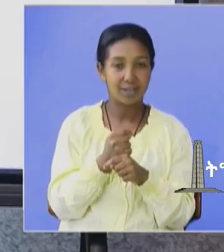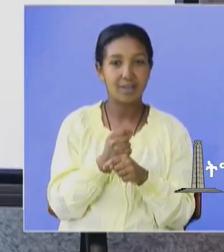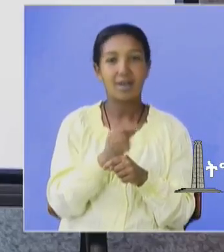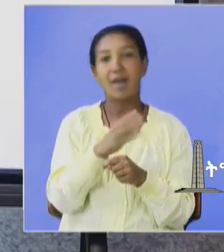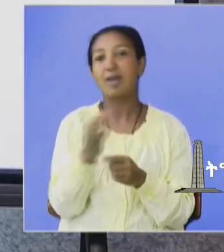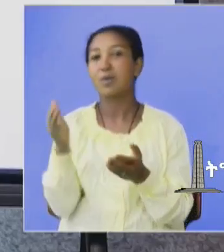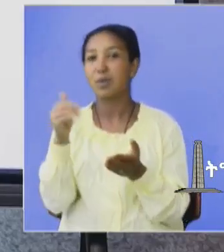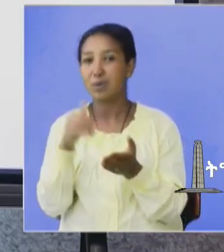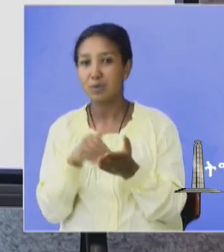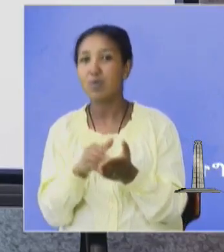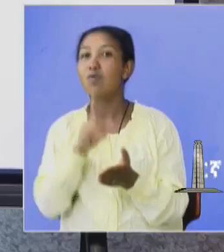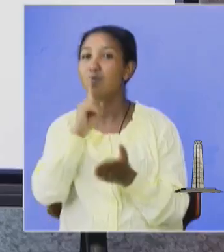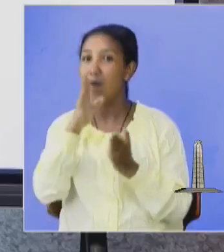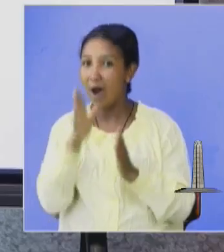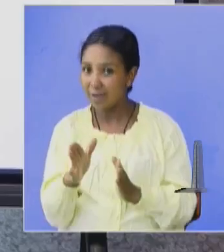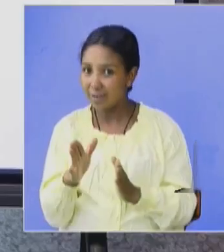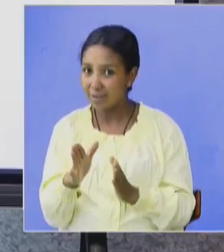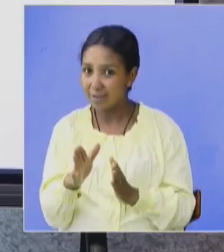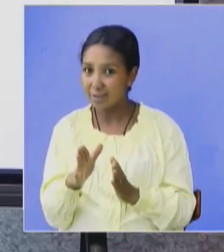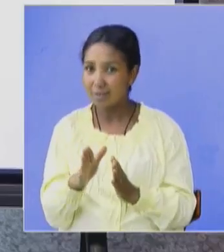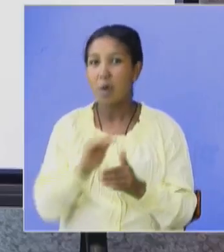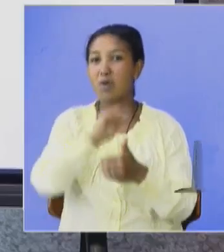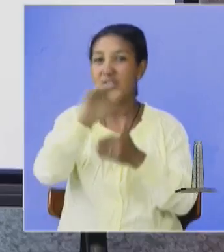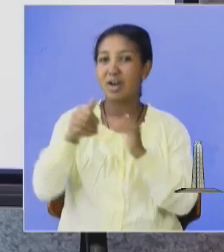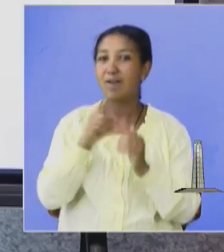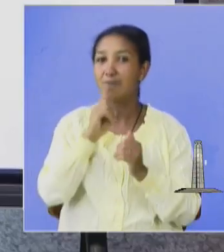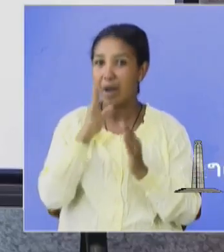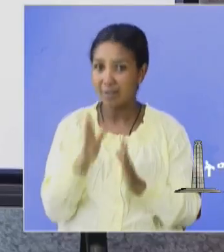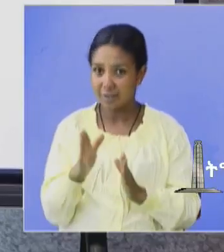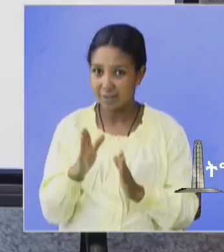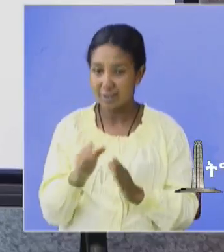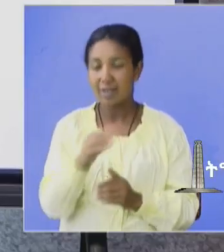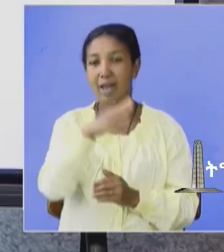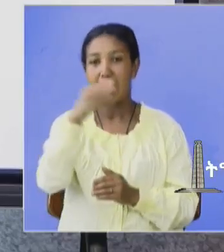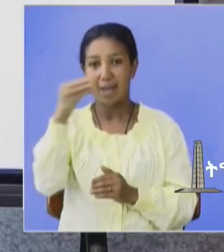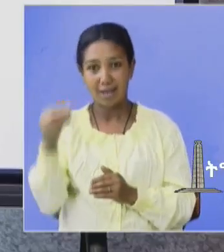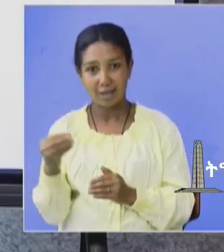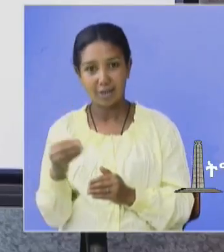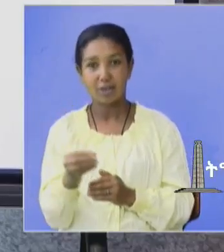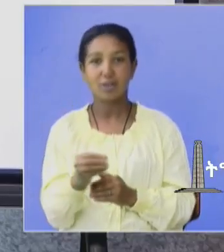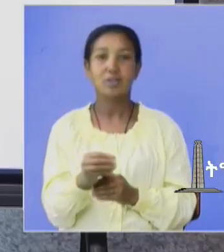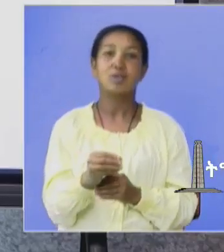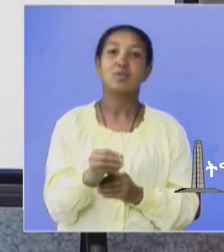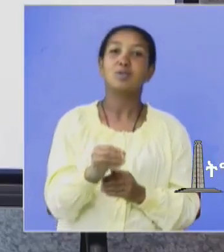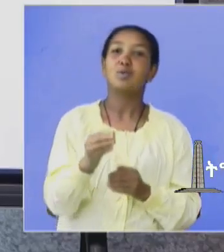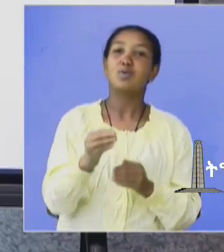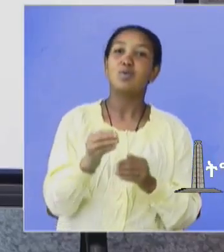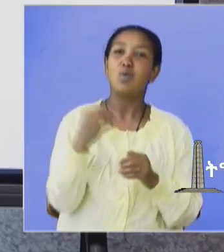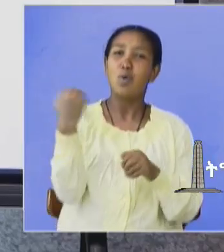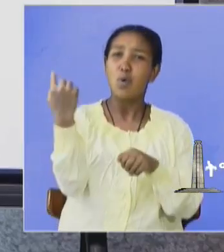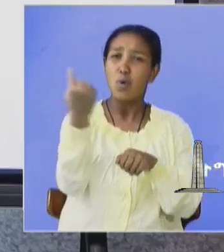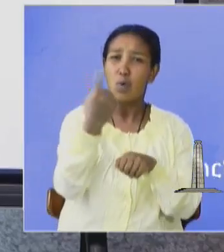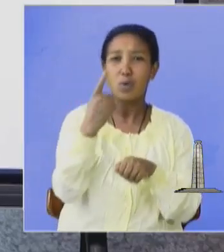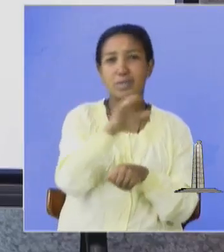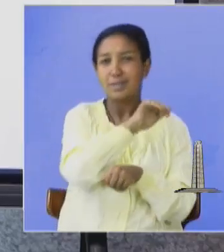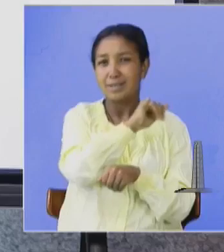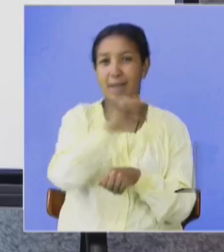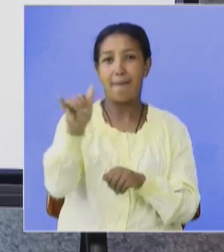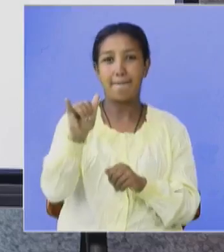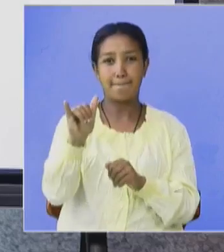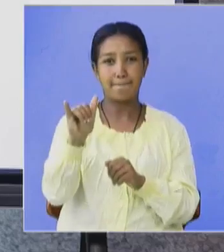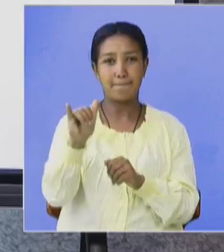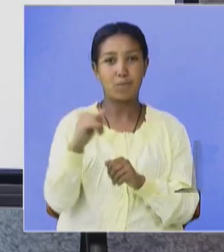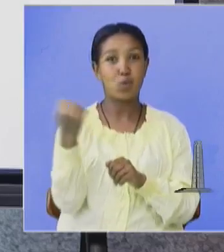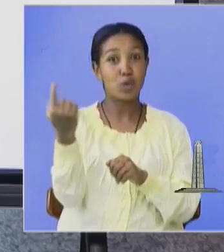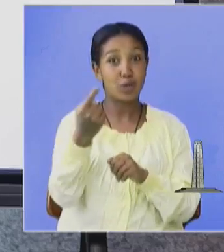and also facts, and it's called general facts, and the truths that always the same. We can